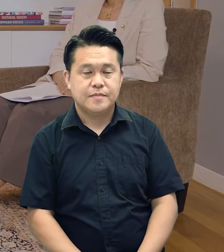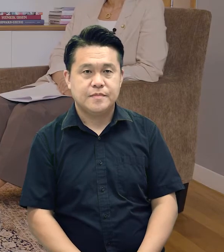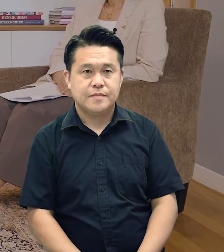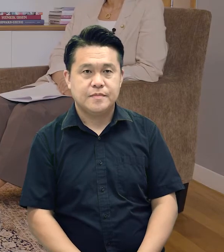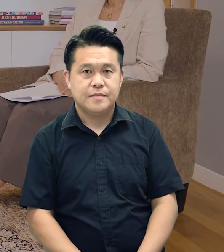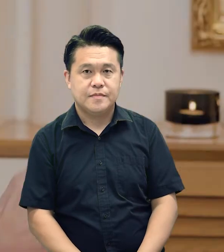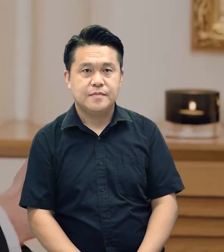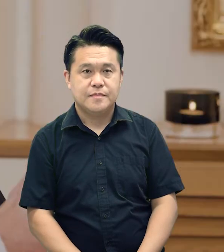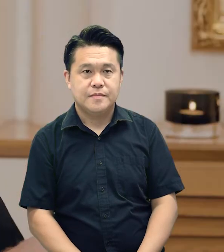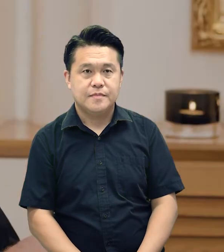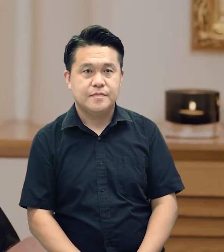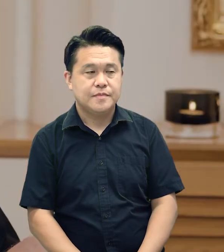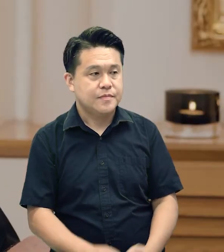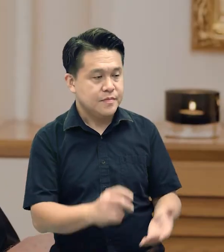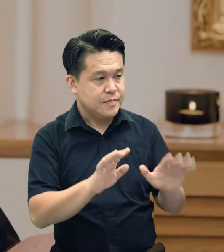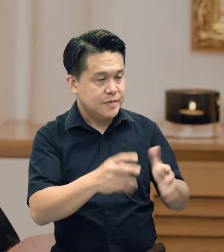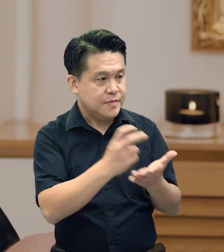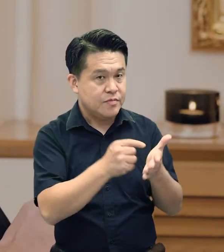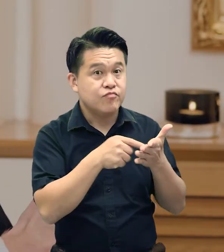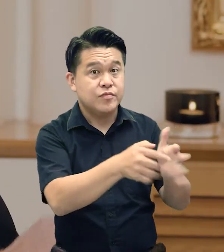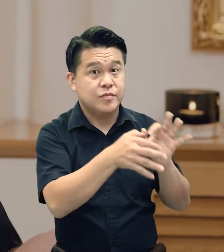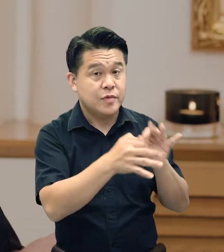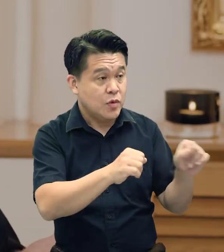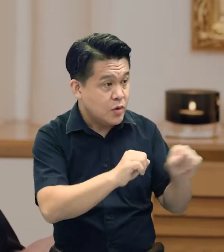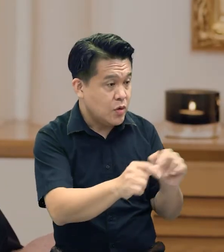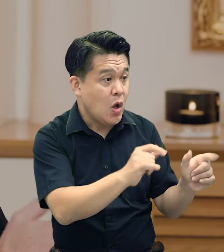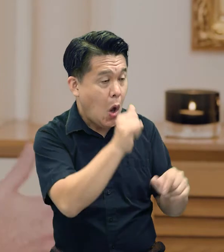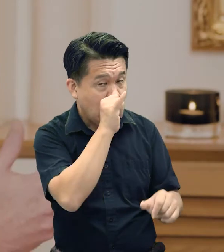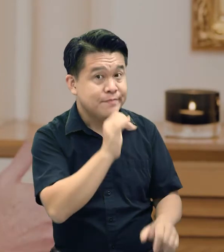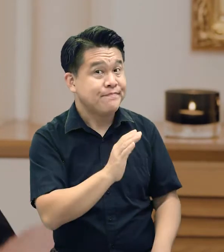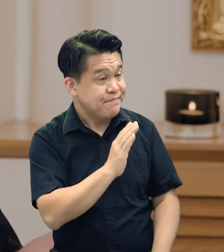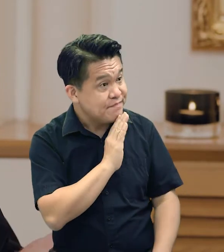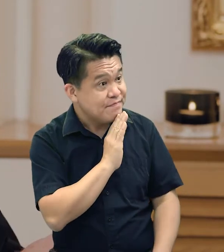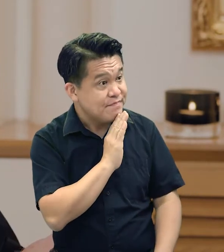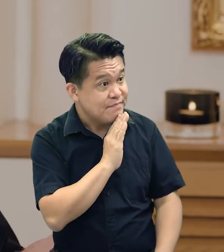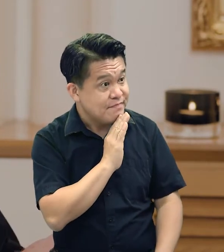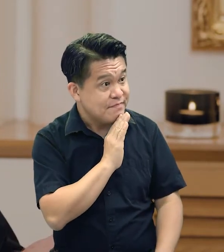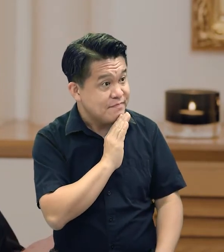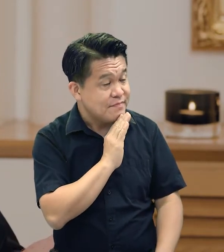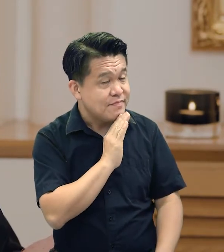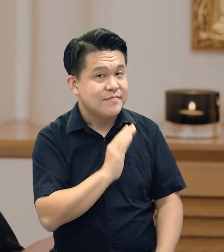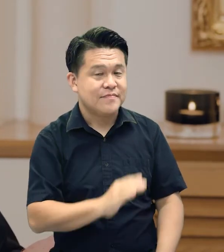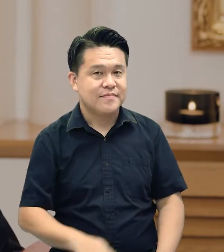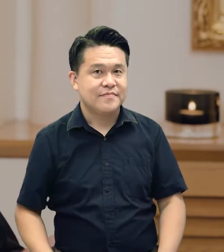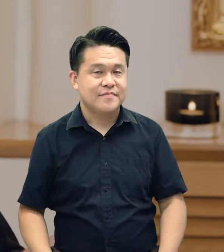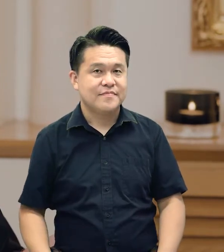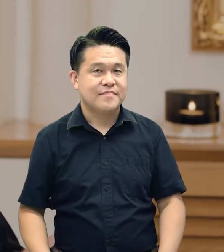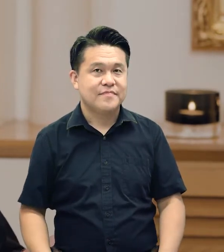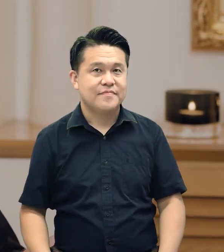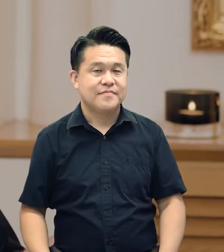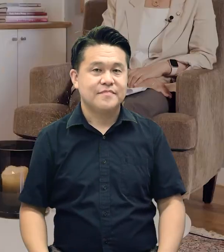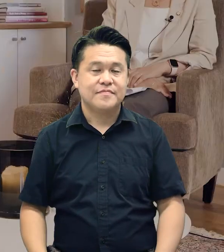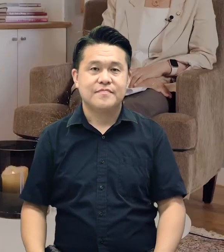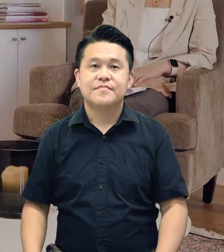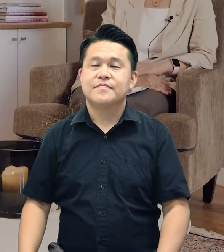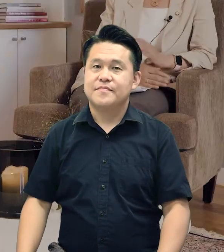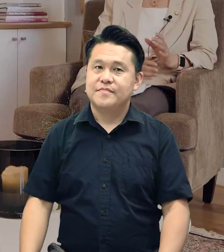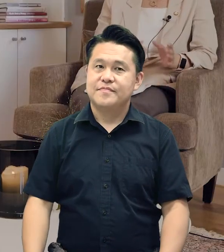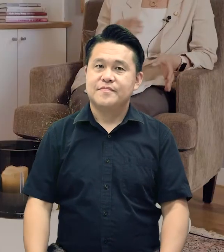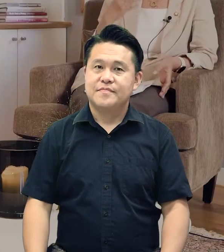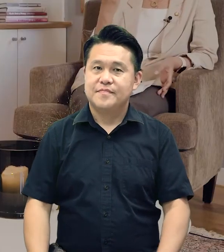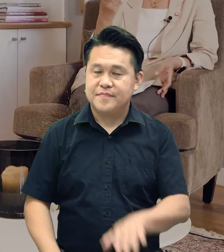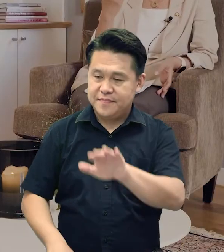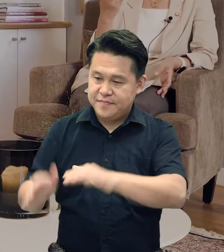some time. But there seems to be some, if I understand it correctly, there is some movement in that question right now.